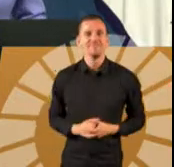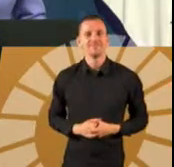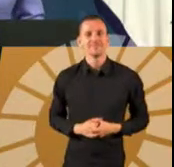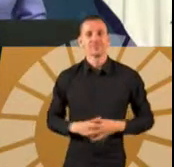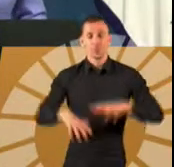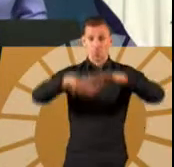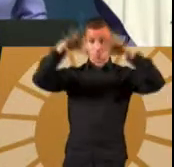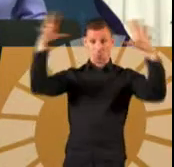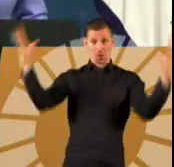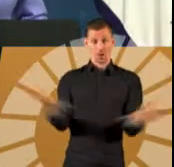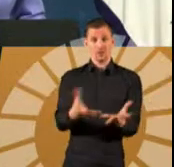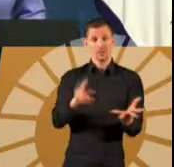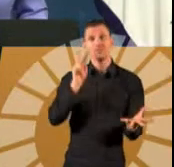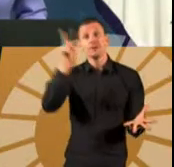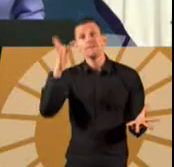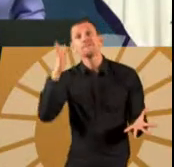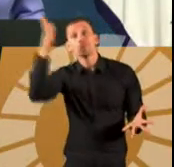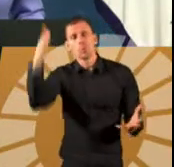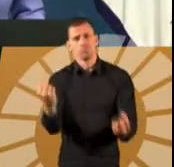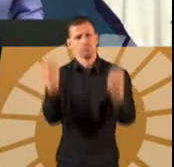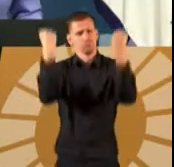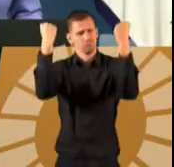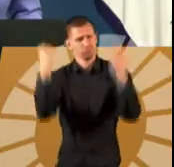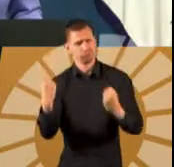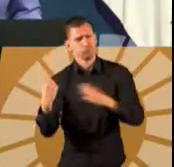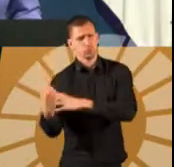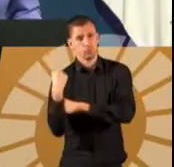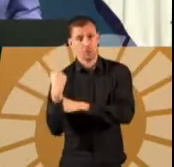participates. Thank you. Thank you all very much.